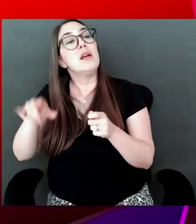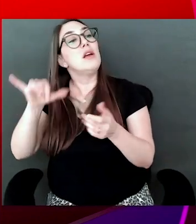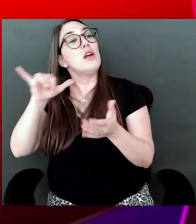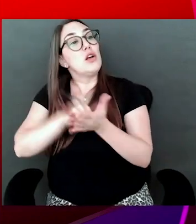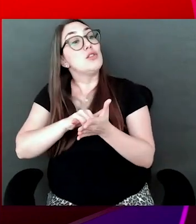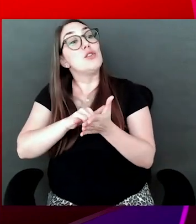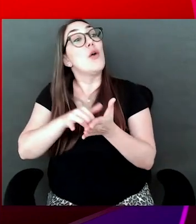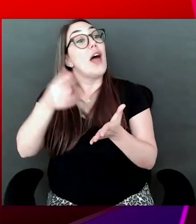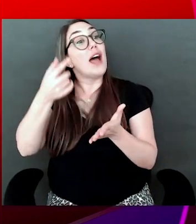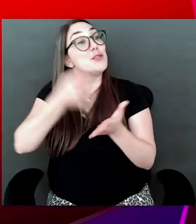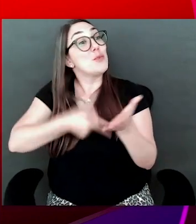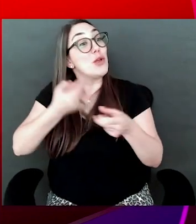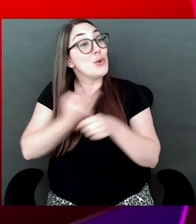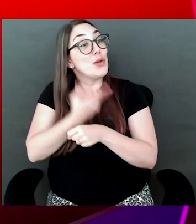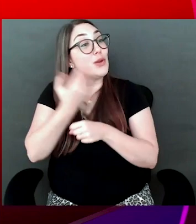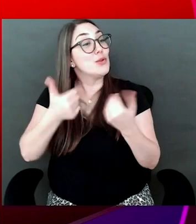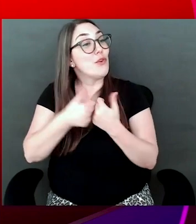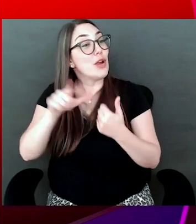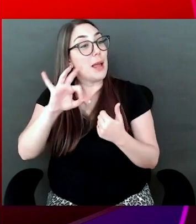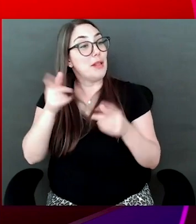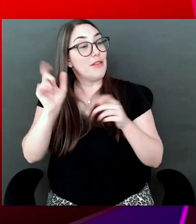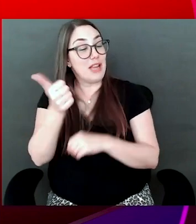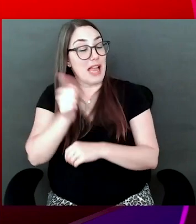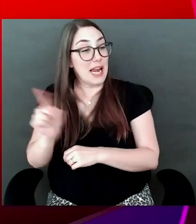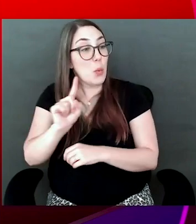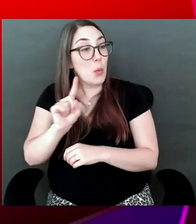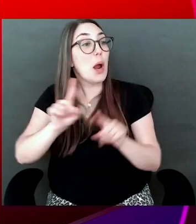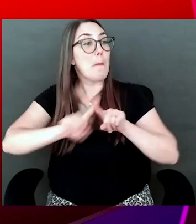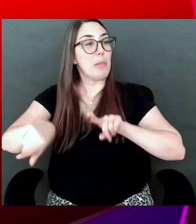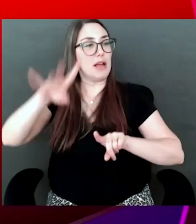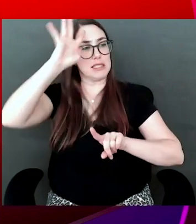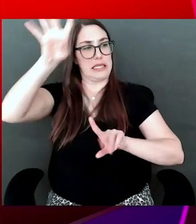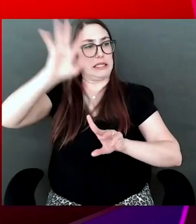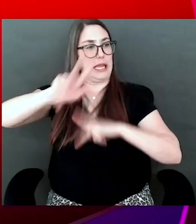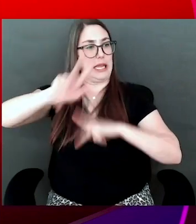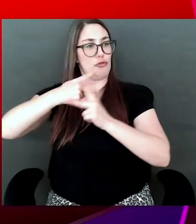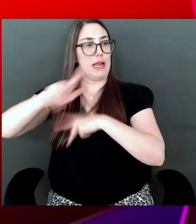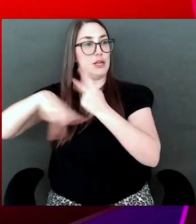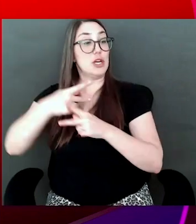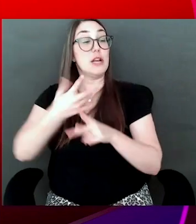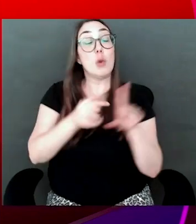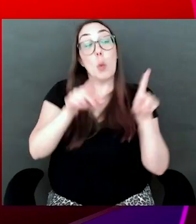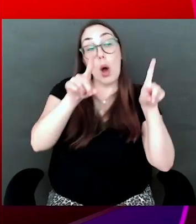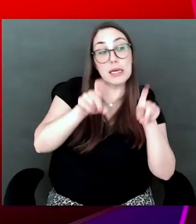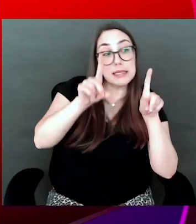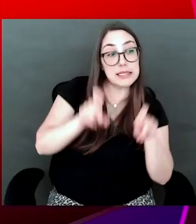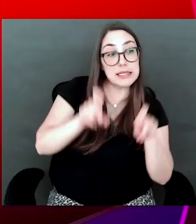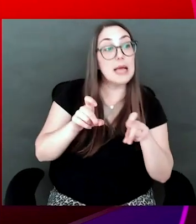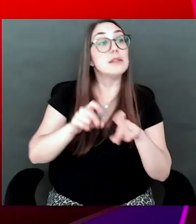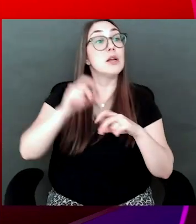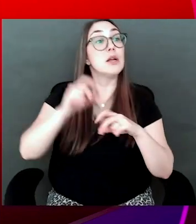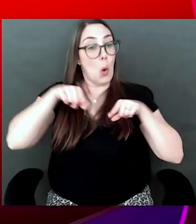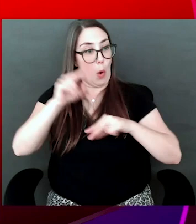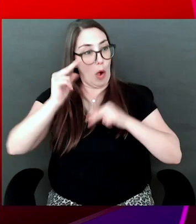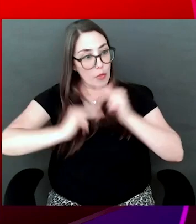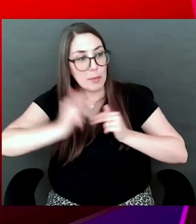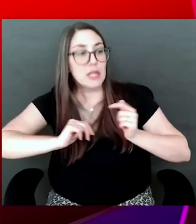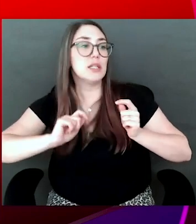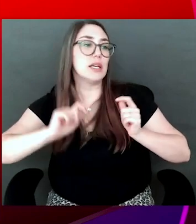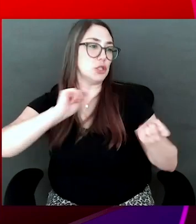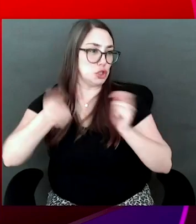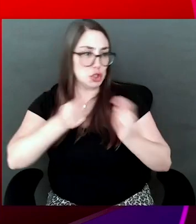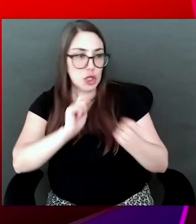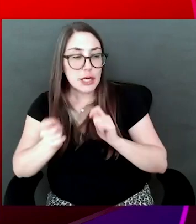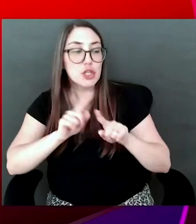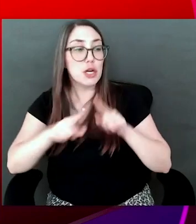Anywhere. The other use case is local iteration. So developers want to test a game server build like continuously when they make changes, but they still want to register it to